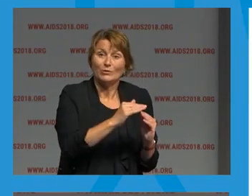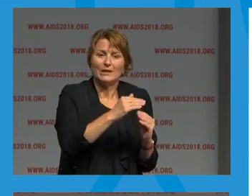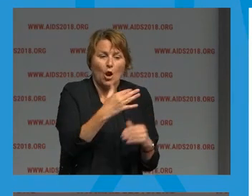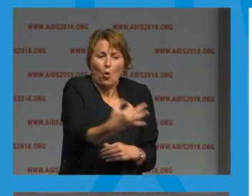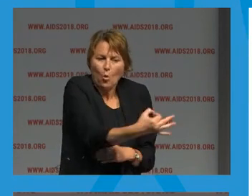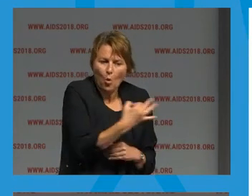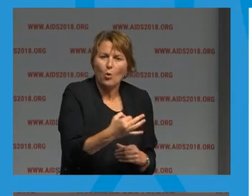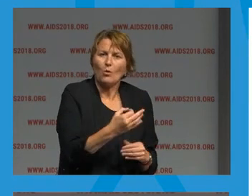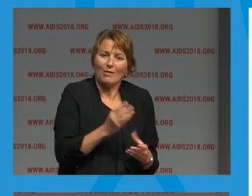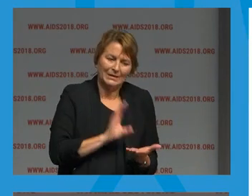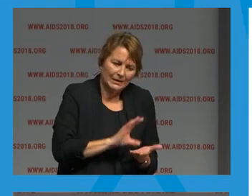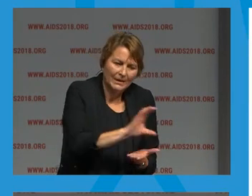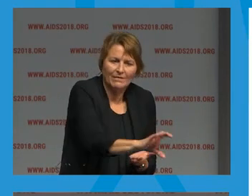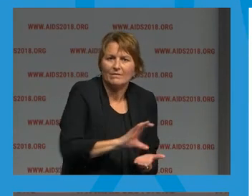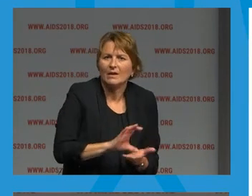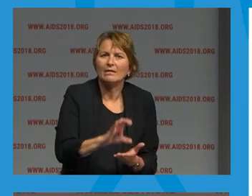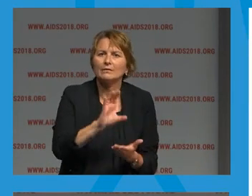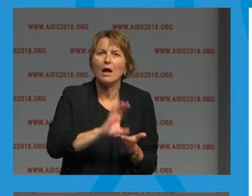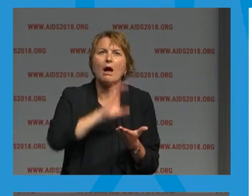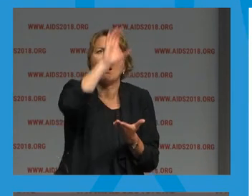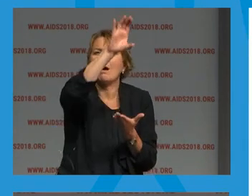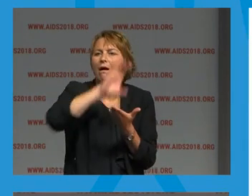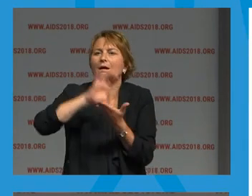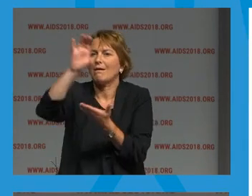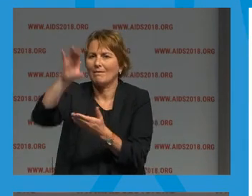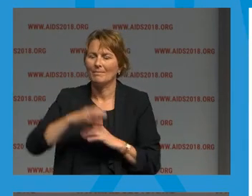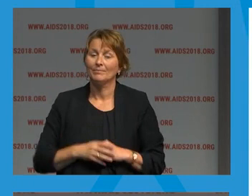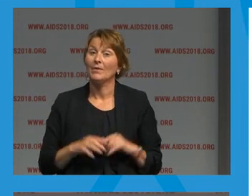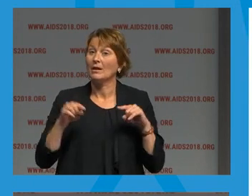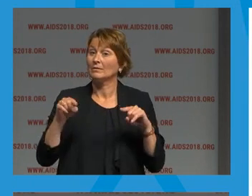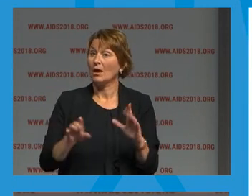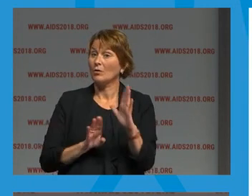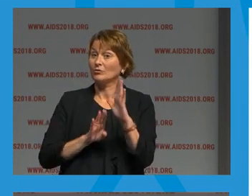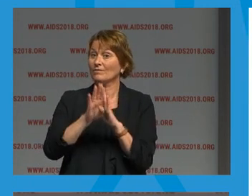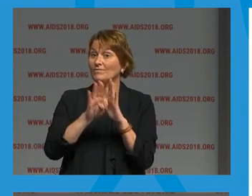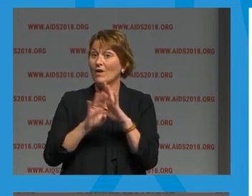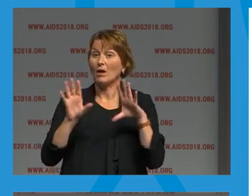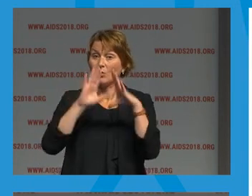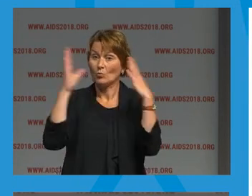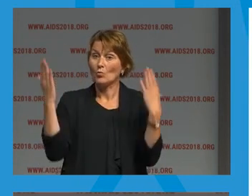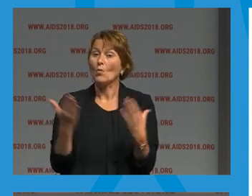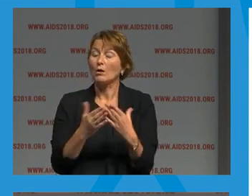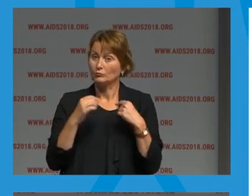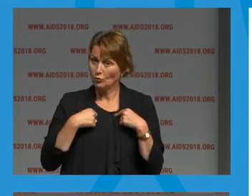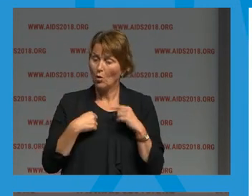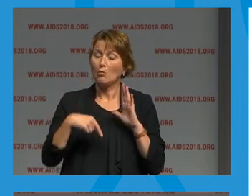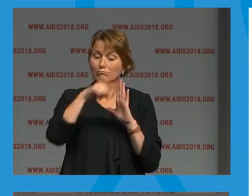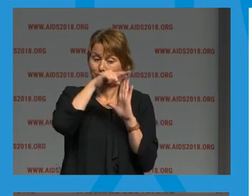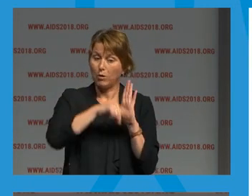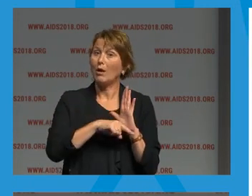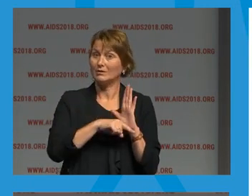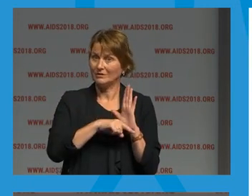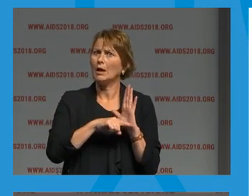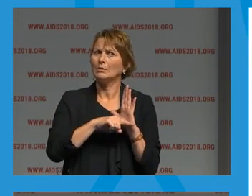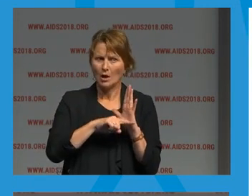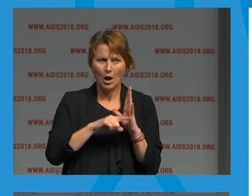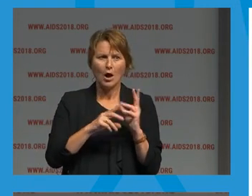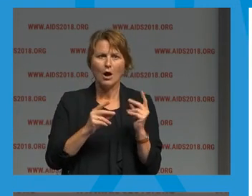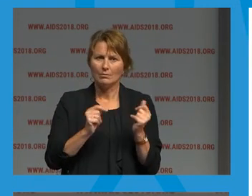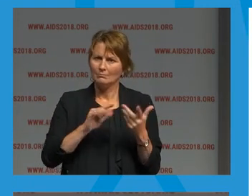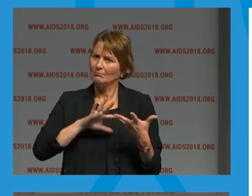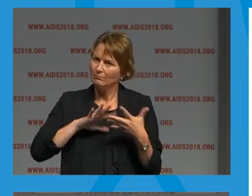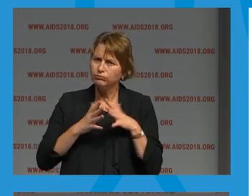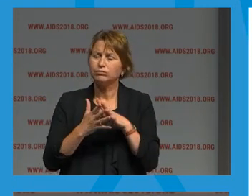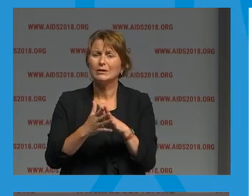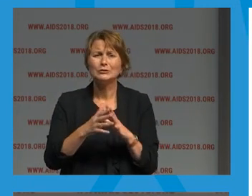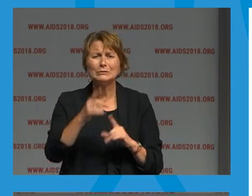Where are we in the developed world? Well, there's been unequal speed in the adoption of key policies. Just look at how long some of the developed world